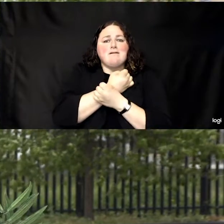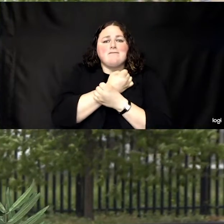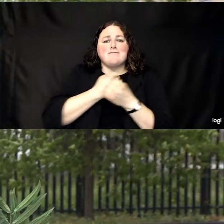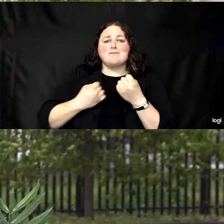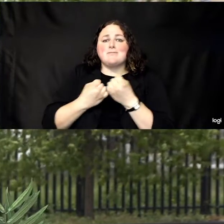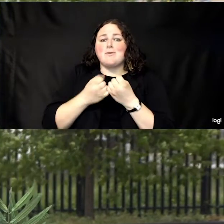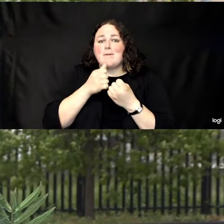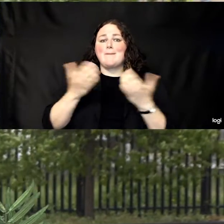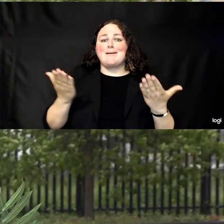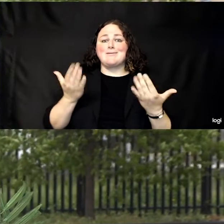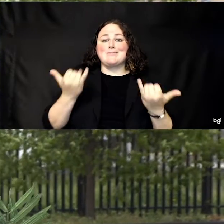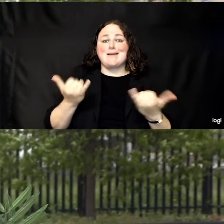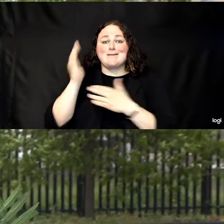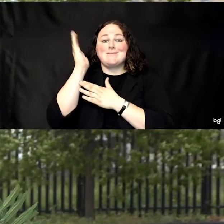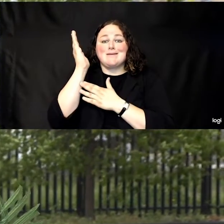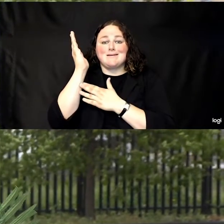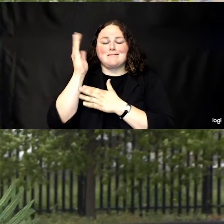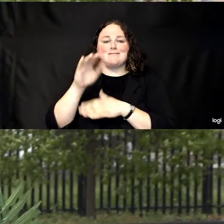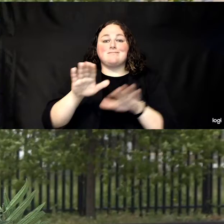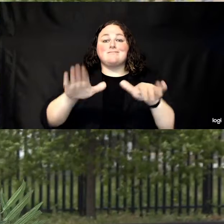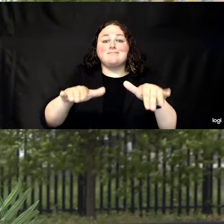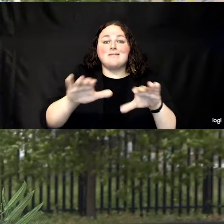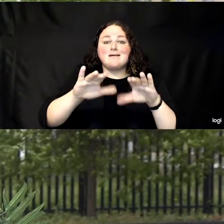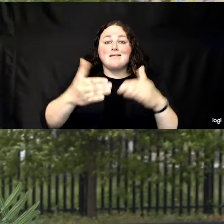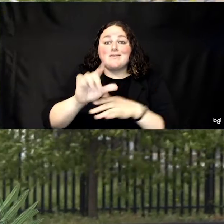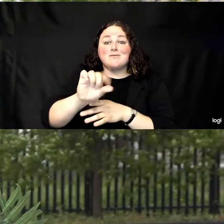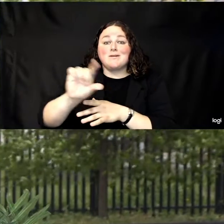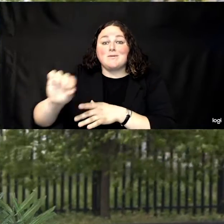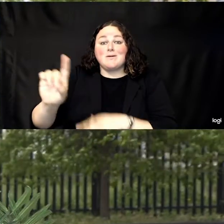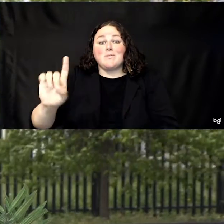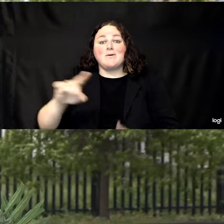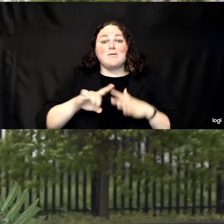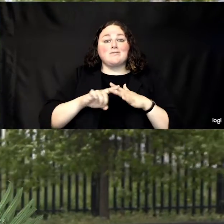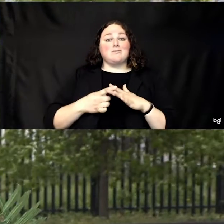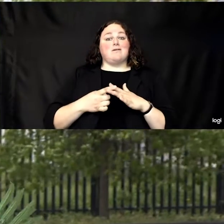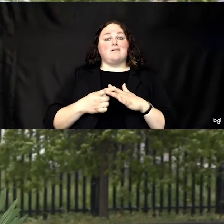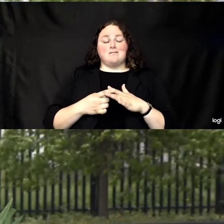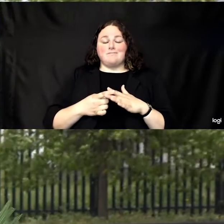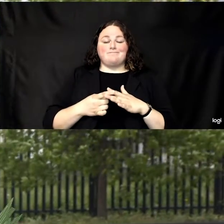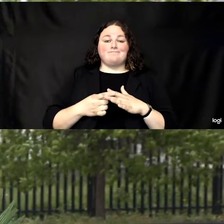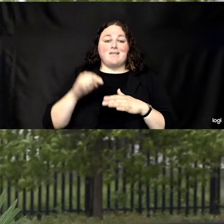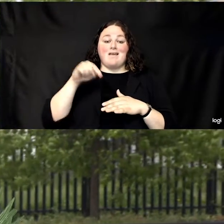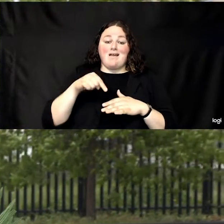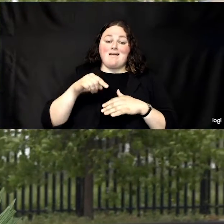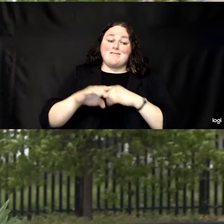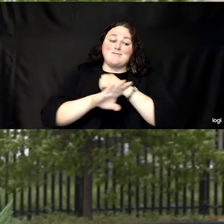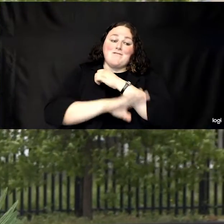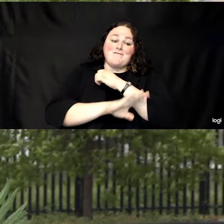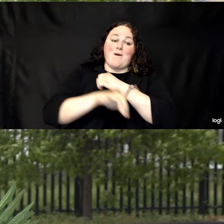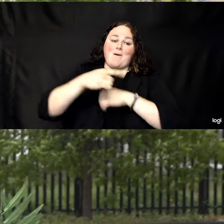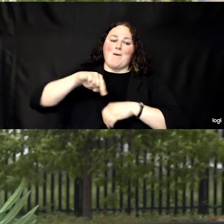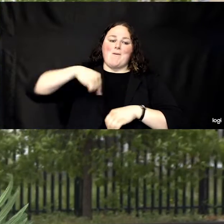support. Now, class of 2020, where should I begin? Our final school year started off